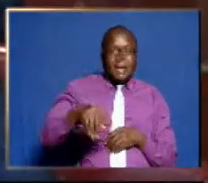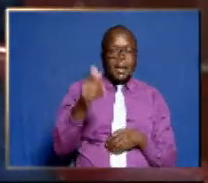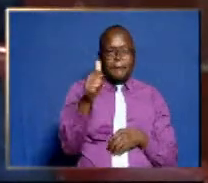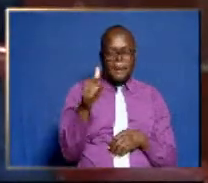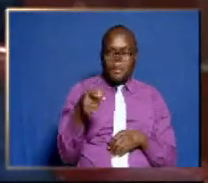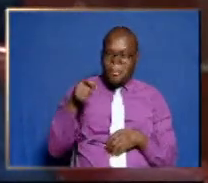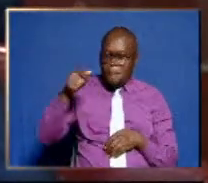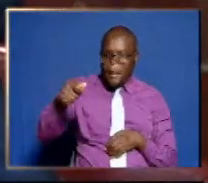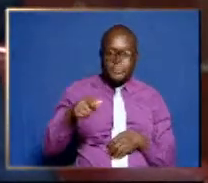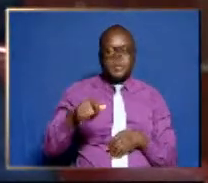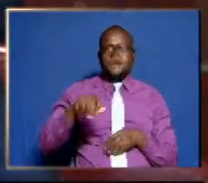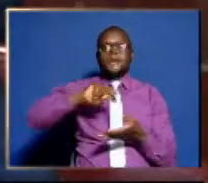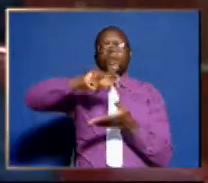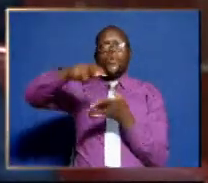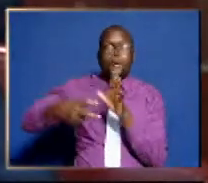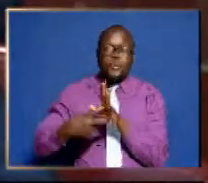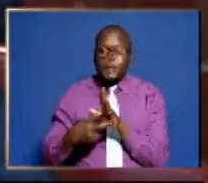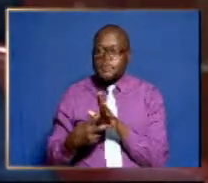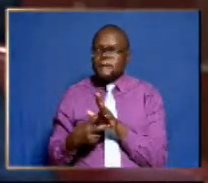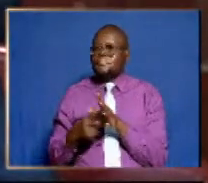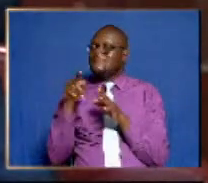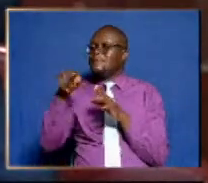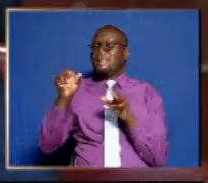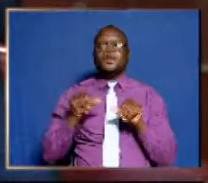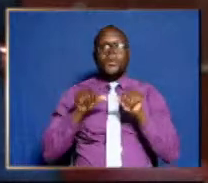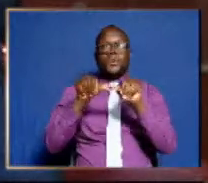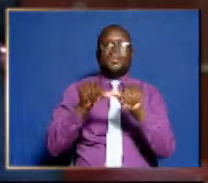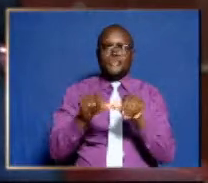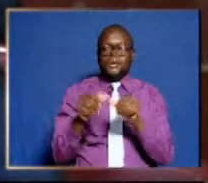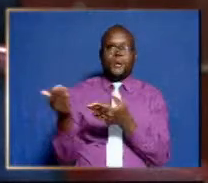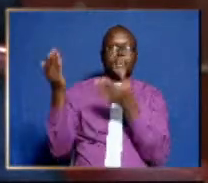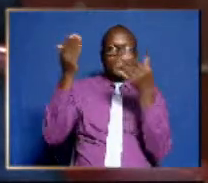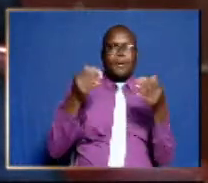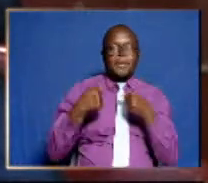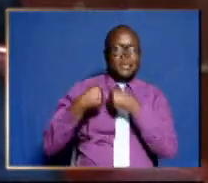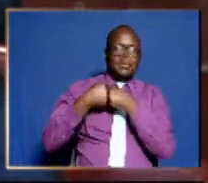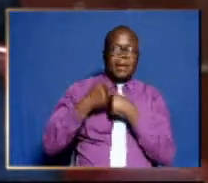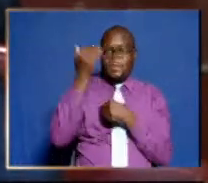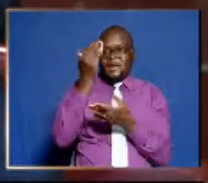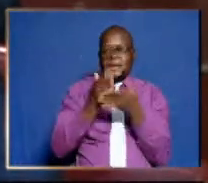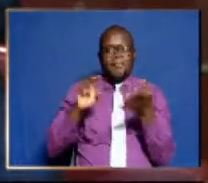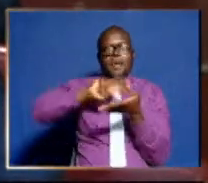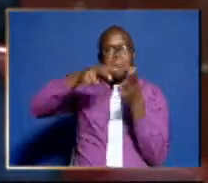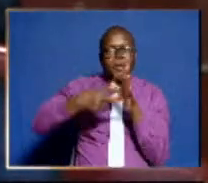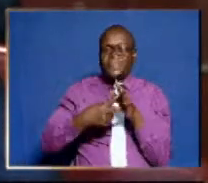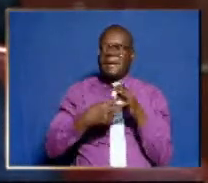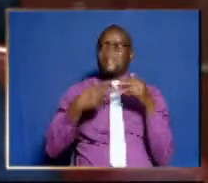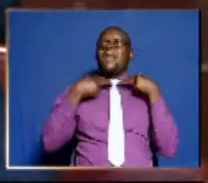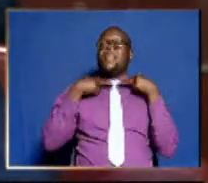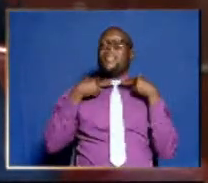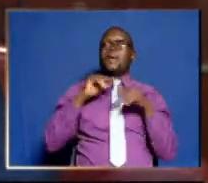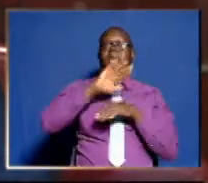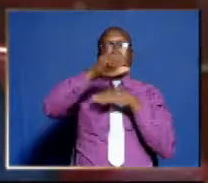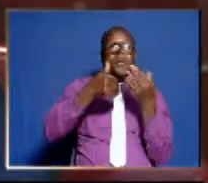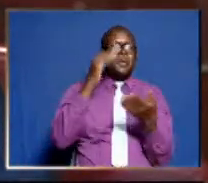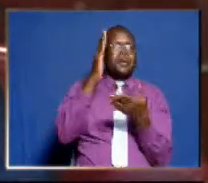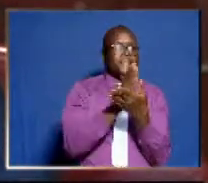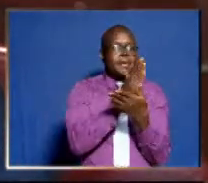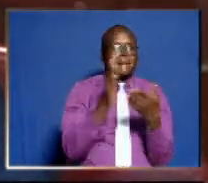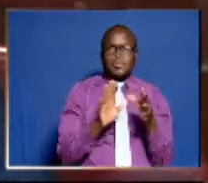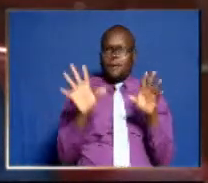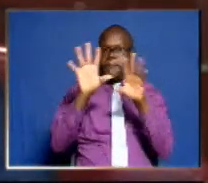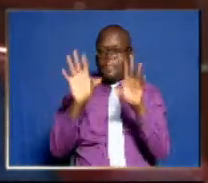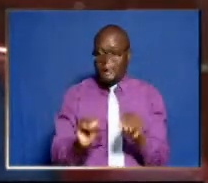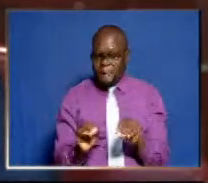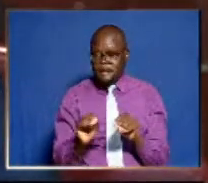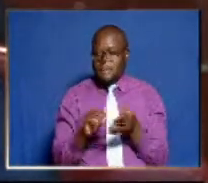and stalled projects continue to present a significant challenge in almost all sectors of the budget.